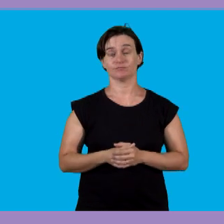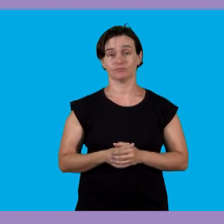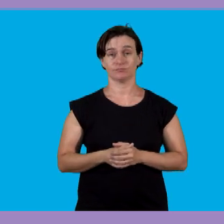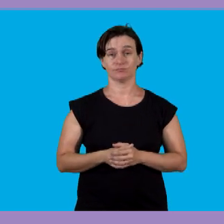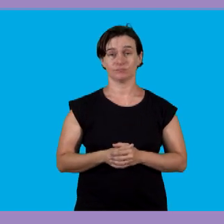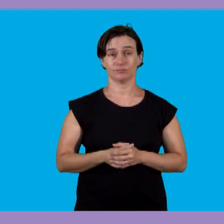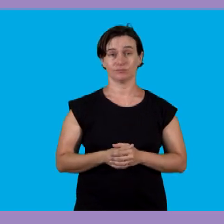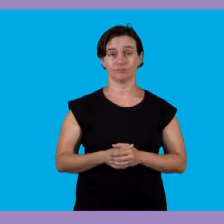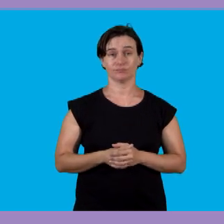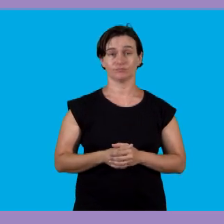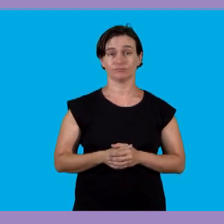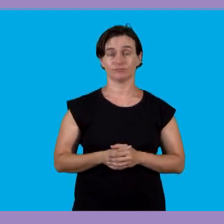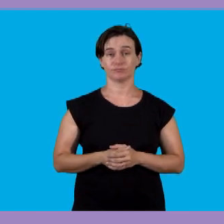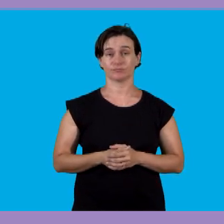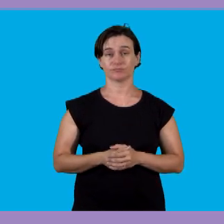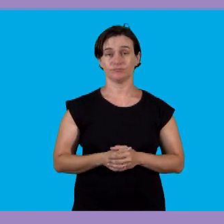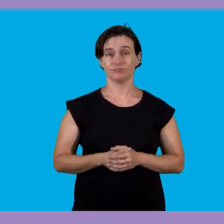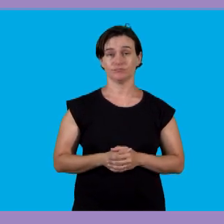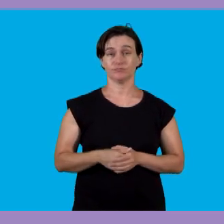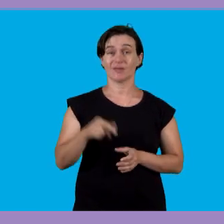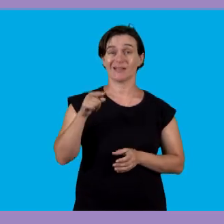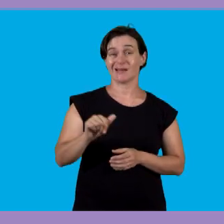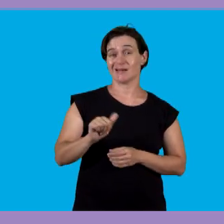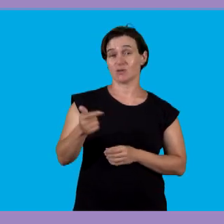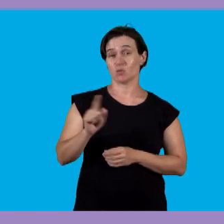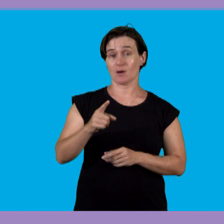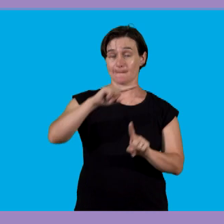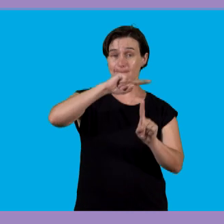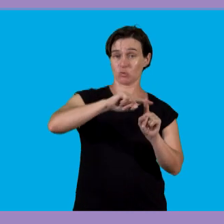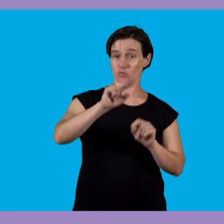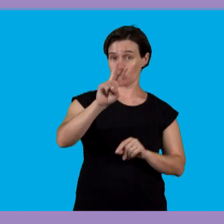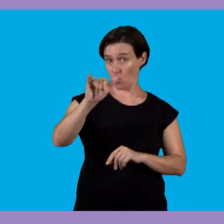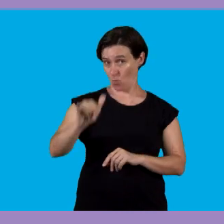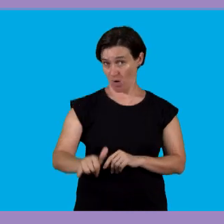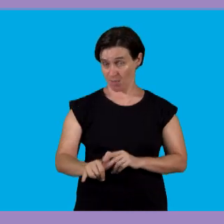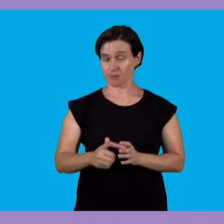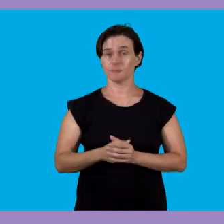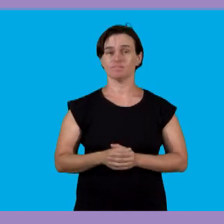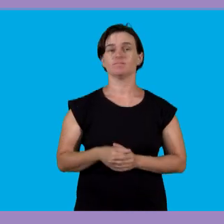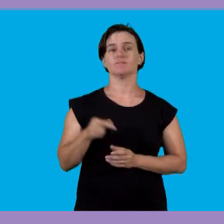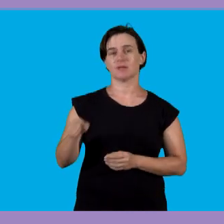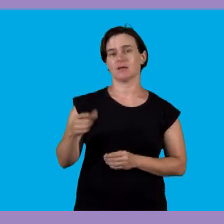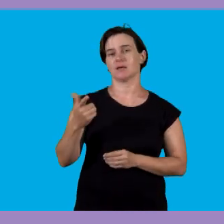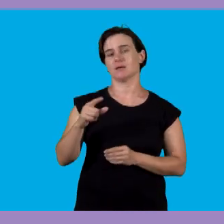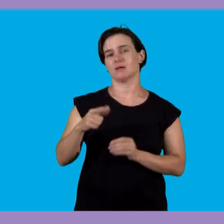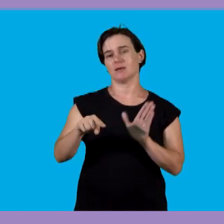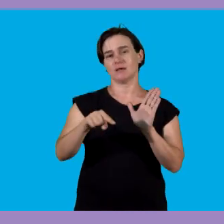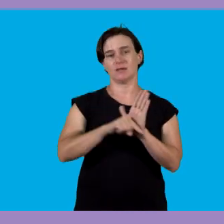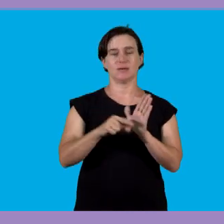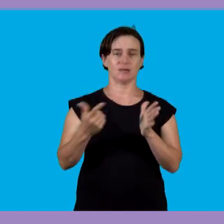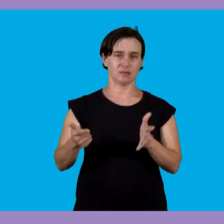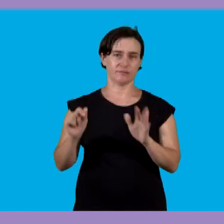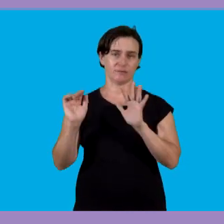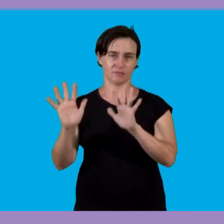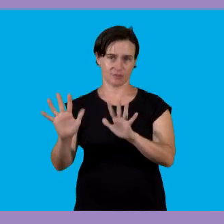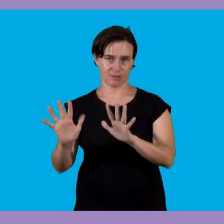that 18y cubed. Then we have the 2y.